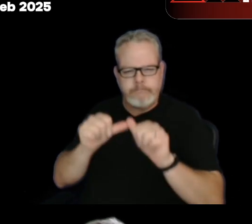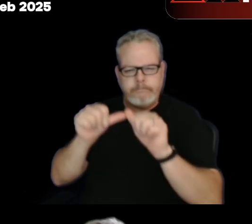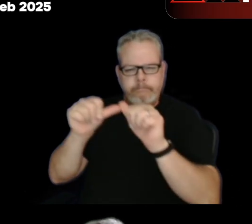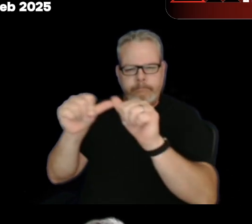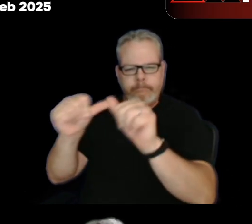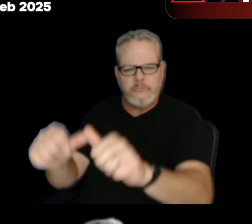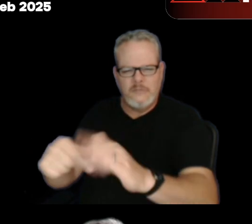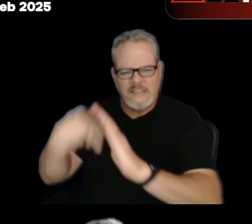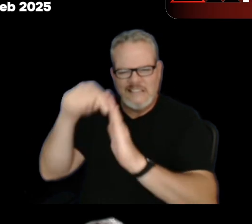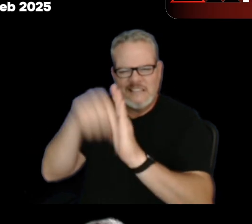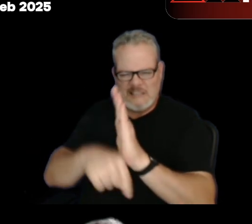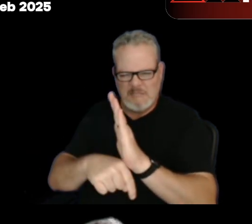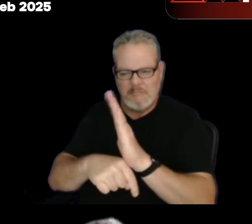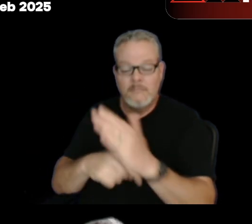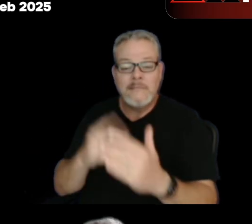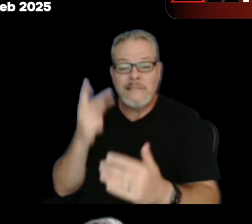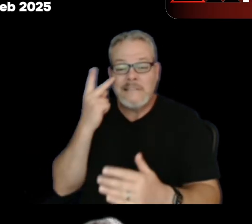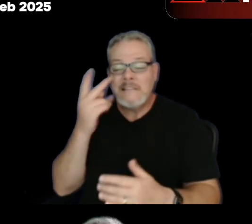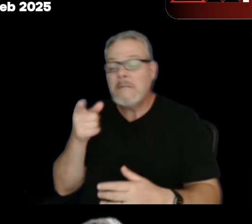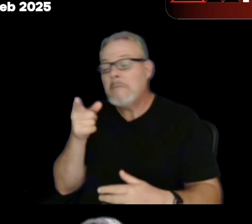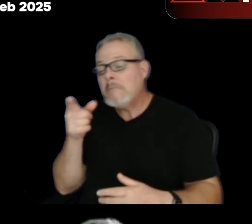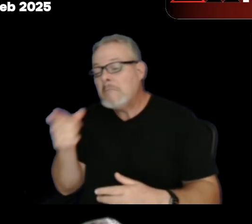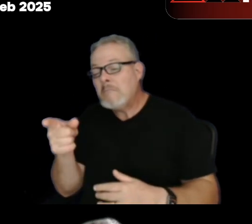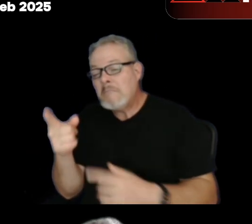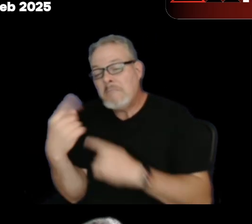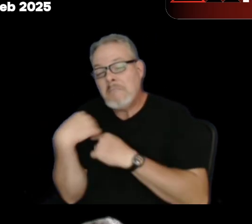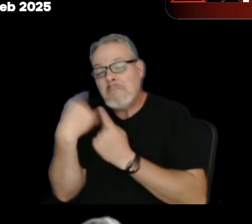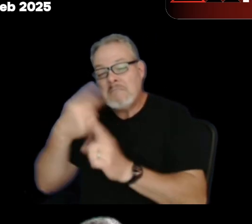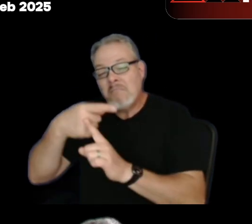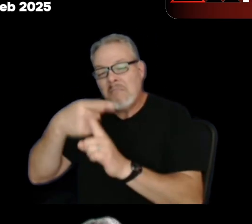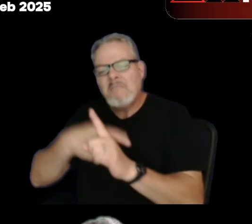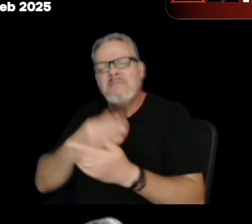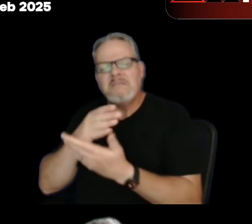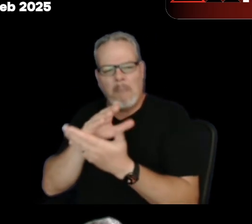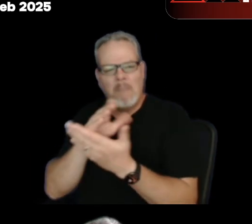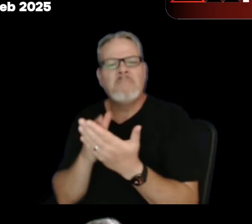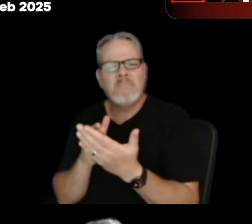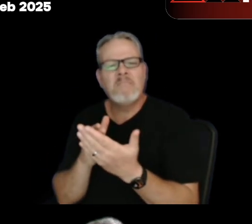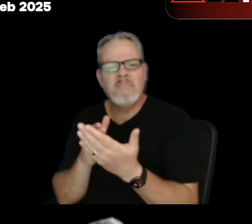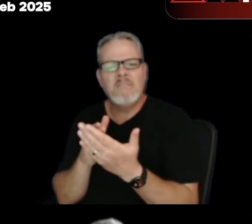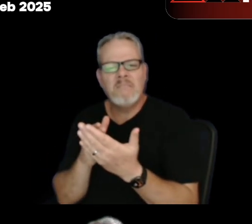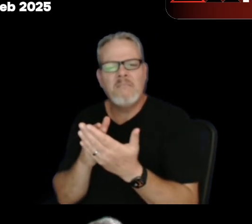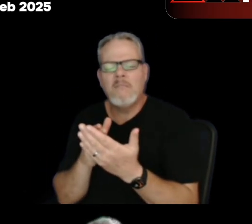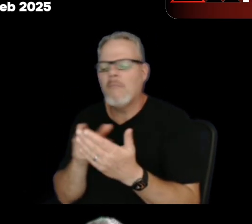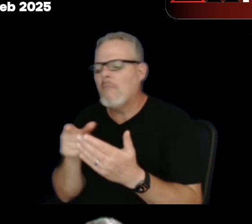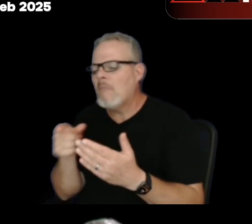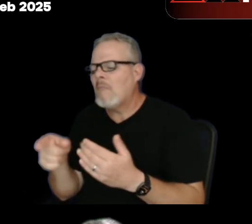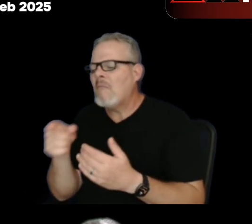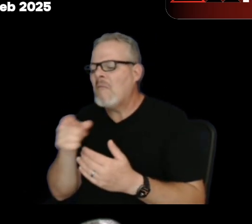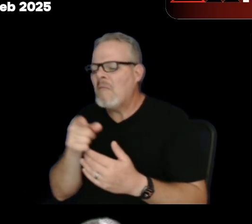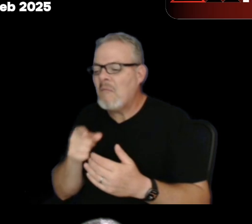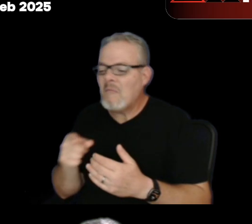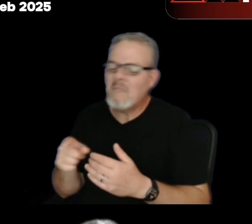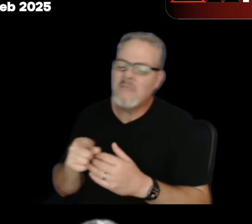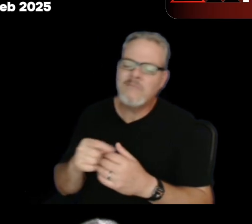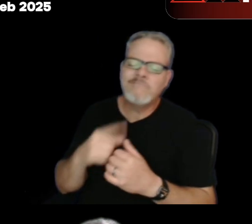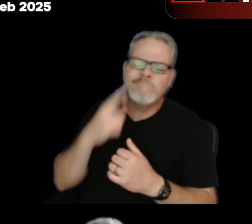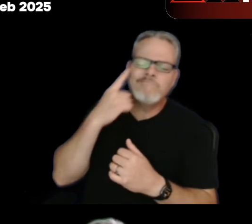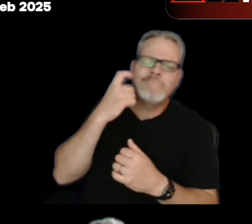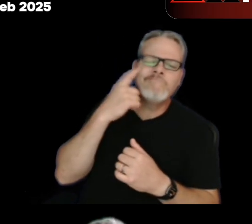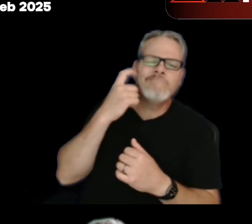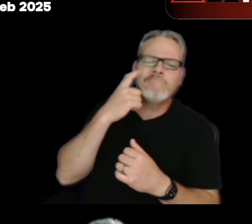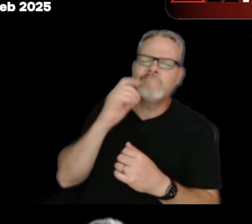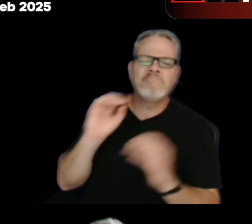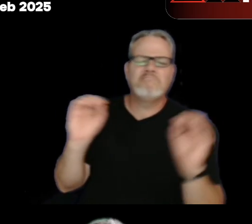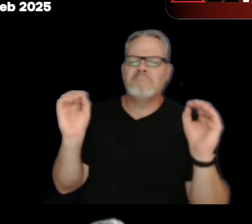had some of those that appear within the last month here. Perhaps there's something similar going on. In any case, it's nothing, no cause